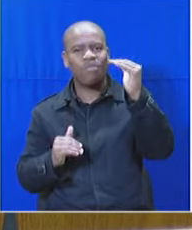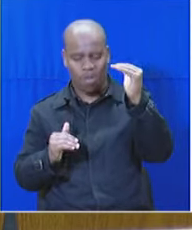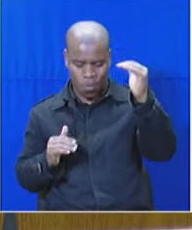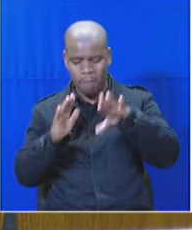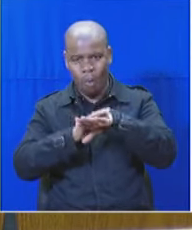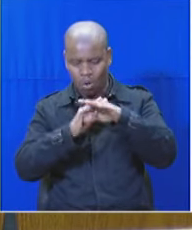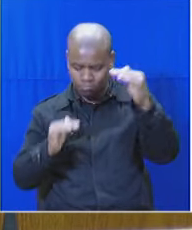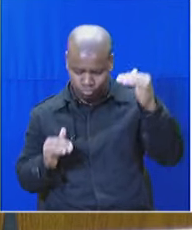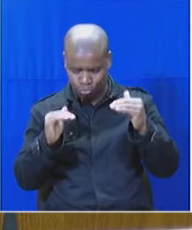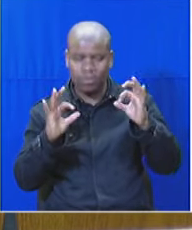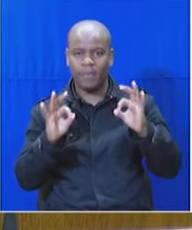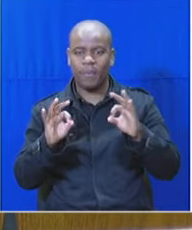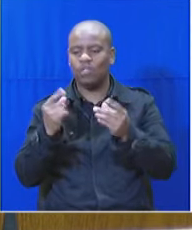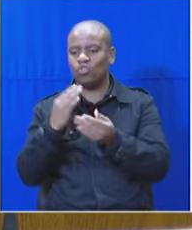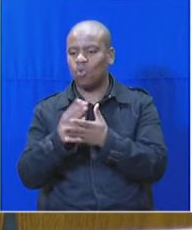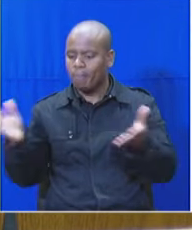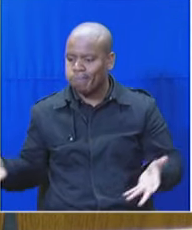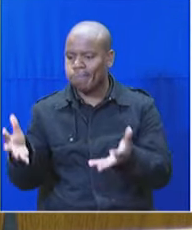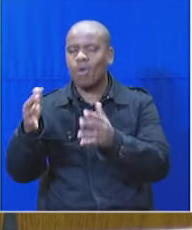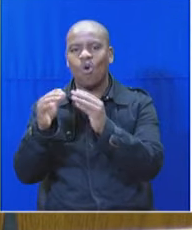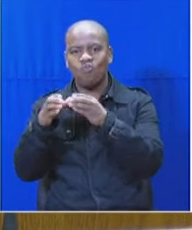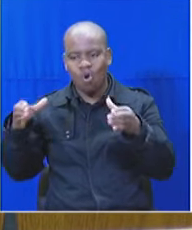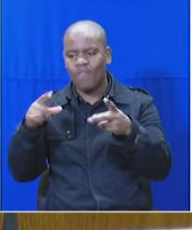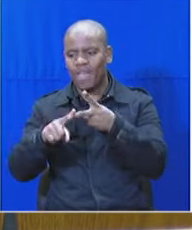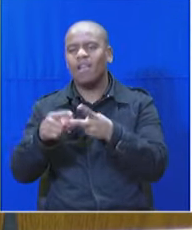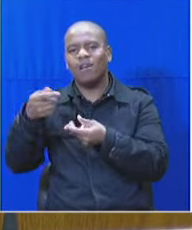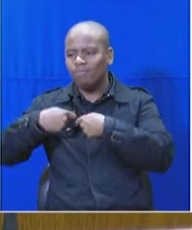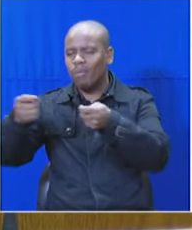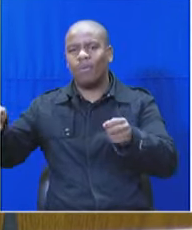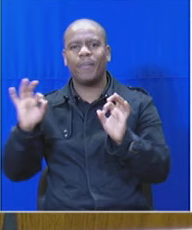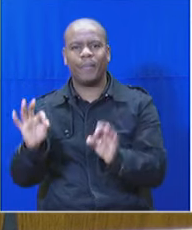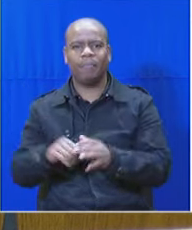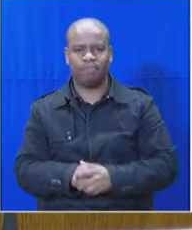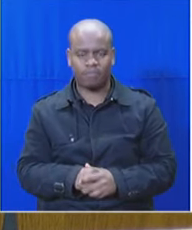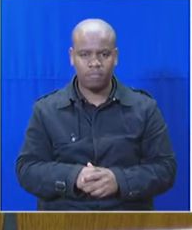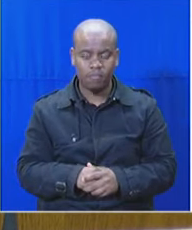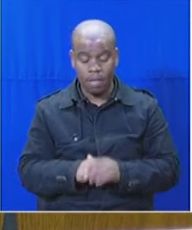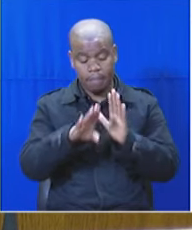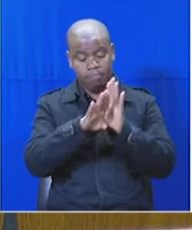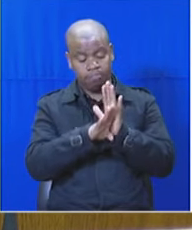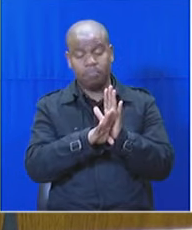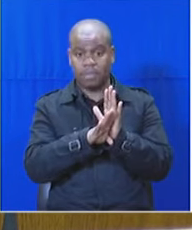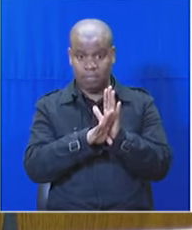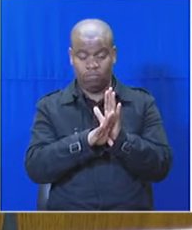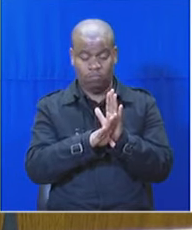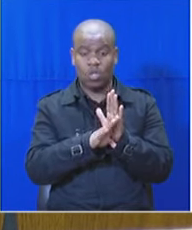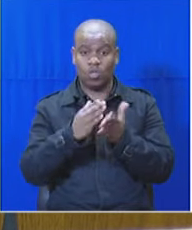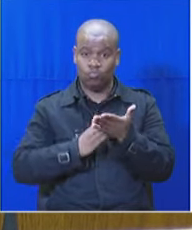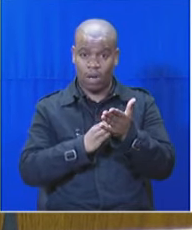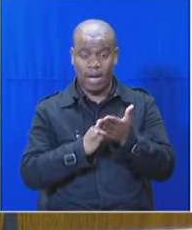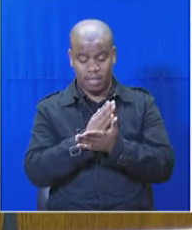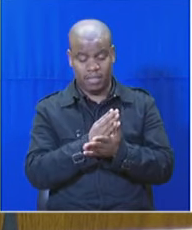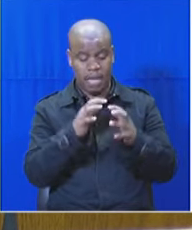promoting growth, and providing goods and services for the whole population. The Bill of Rights shall establish